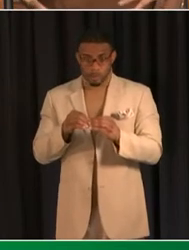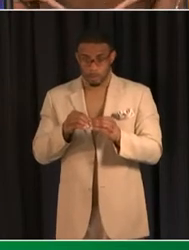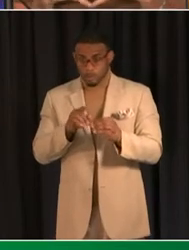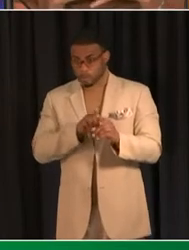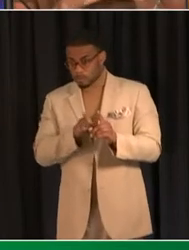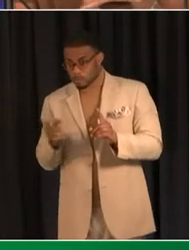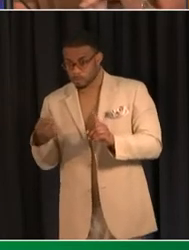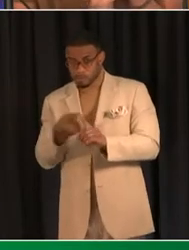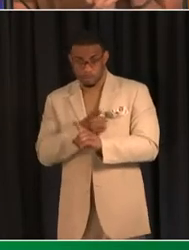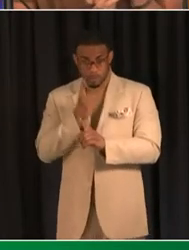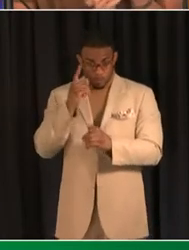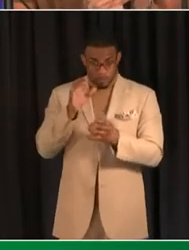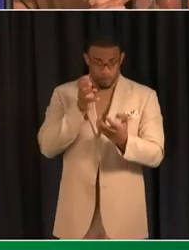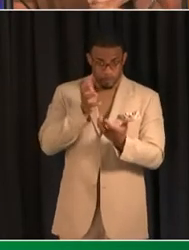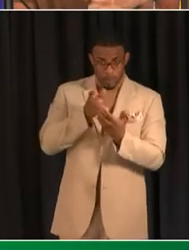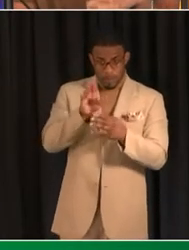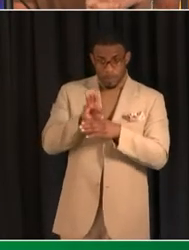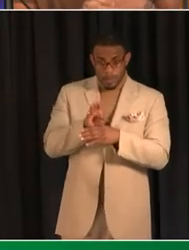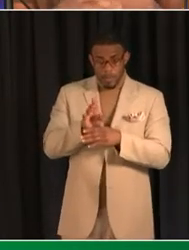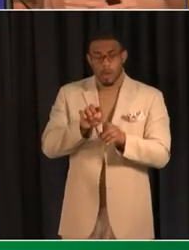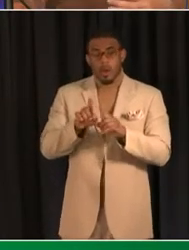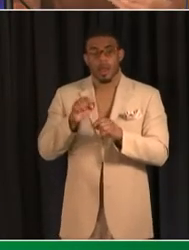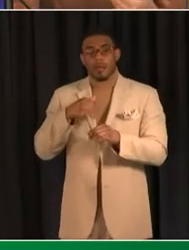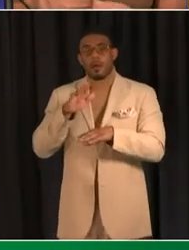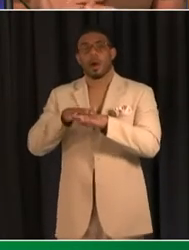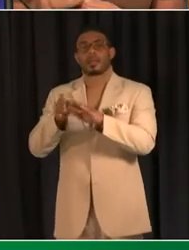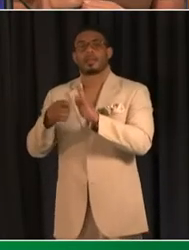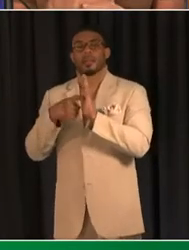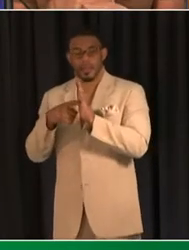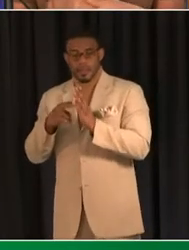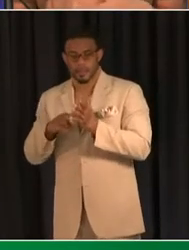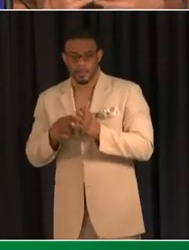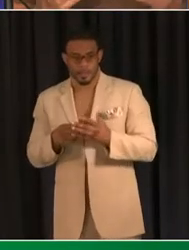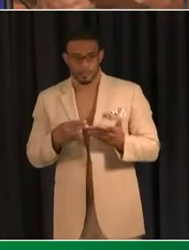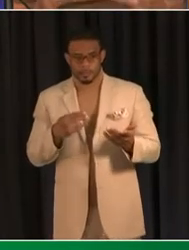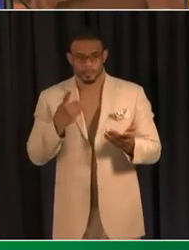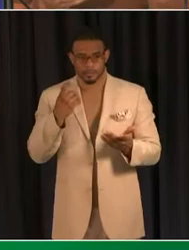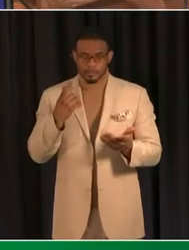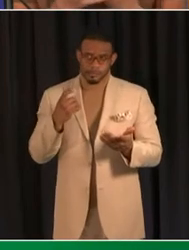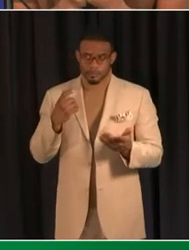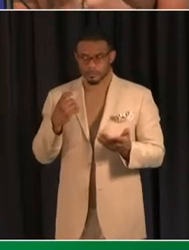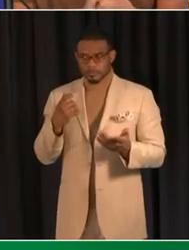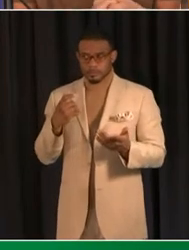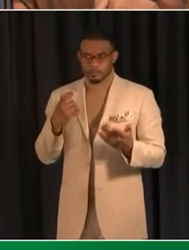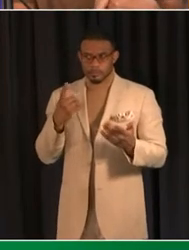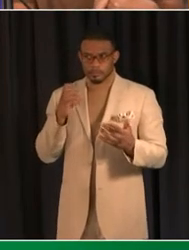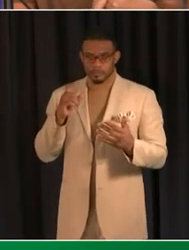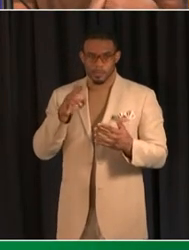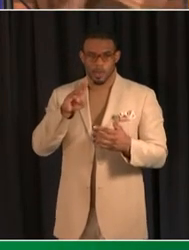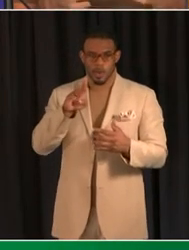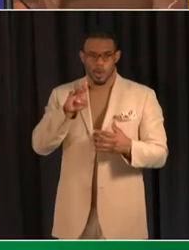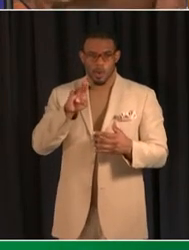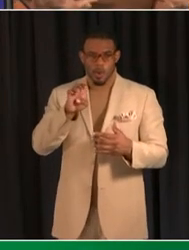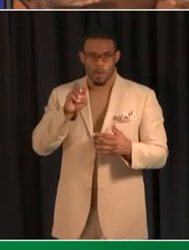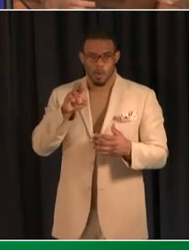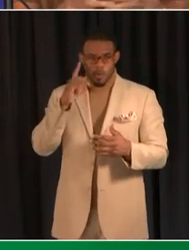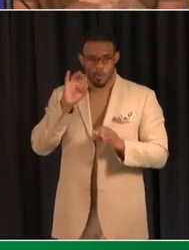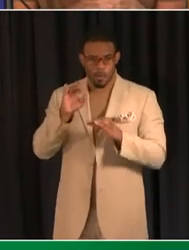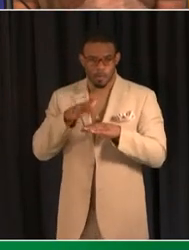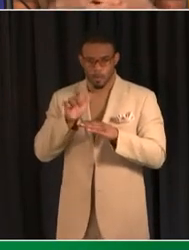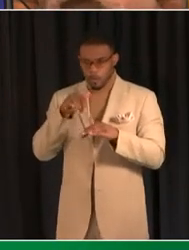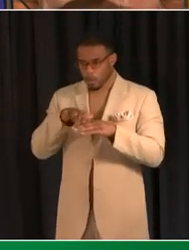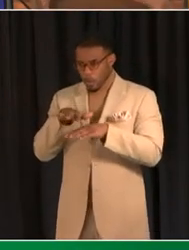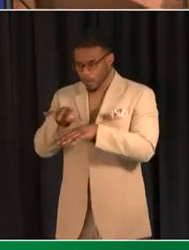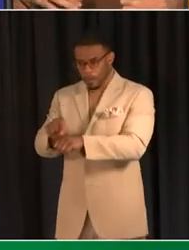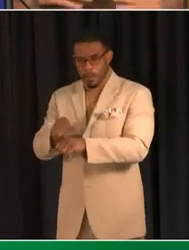a hub and spoke model that way for your businesses. And we also have an on-demand, which is, for lack of a better way to put it, sort of Uber for office